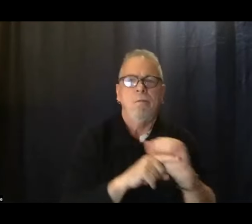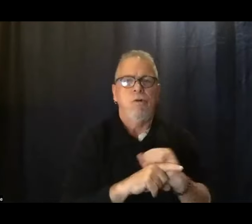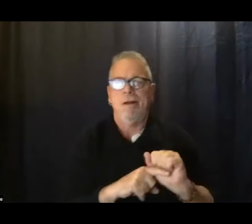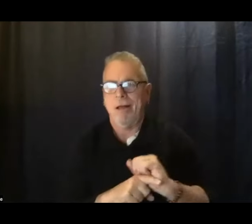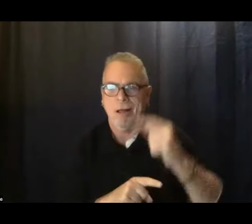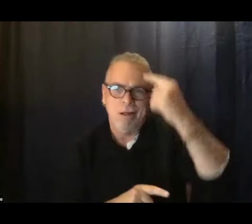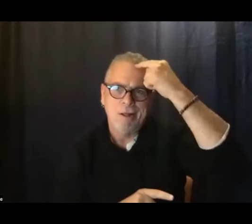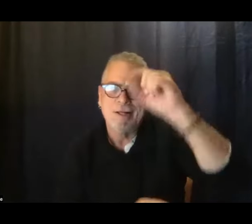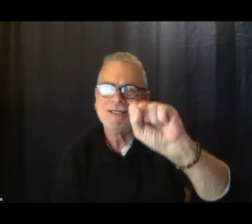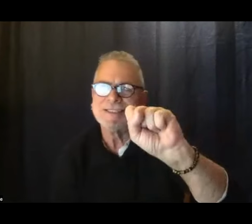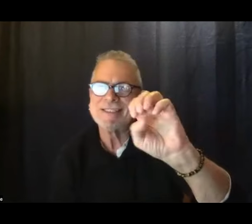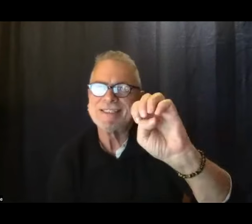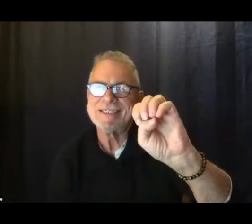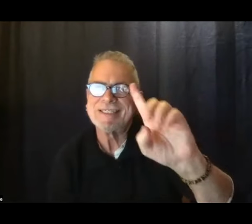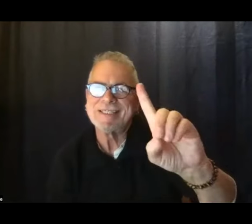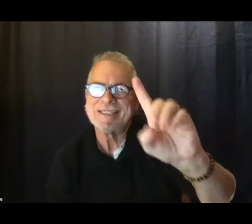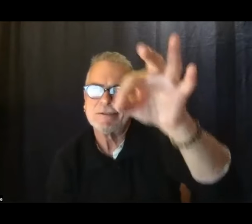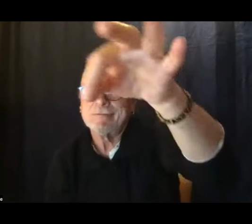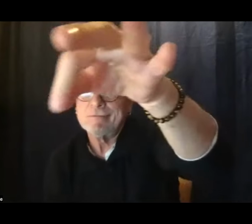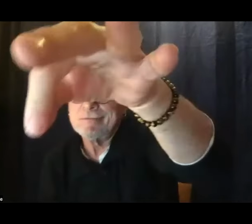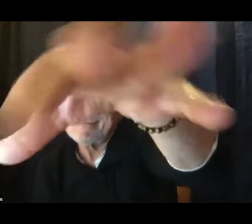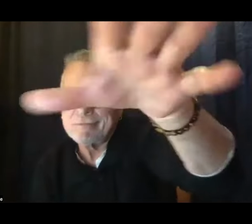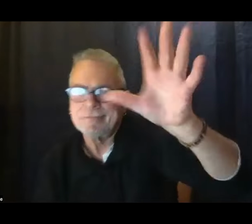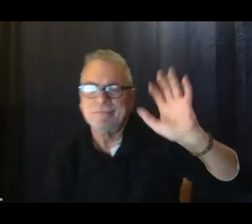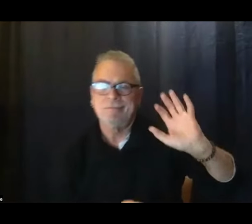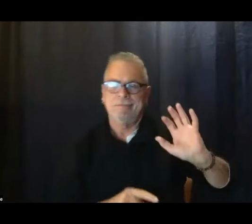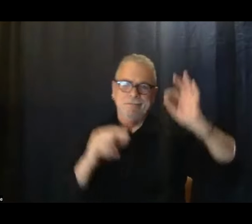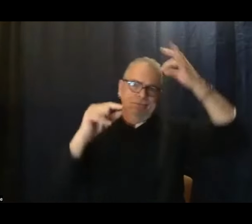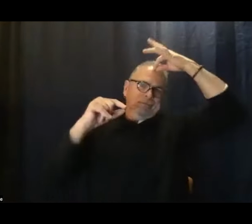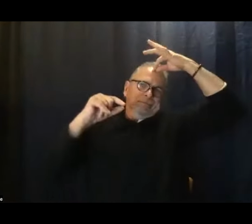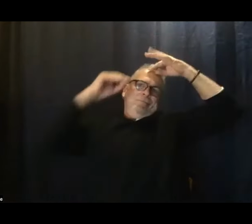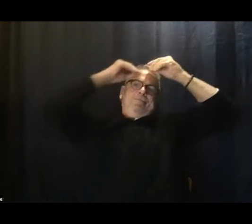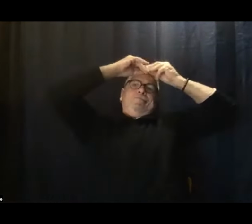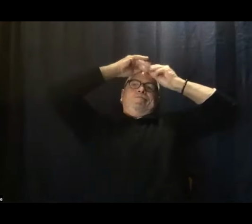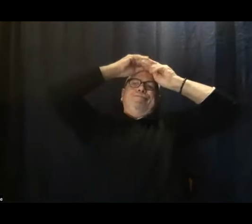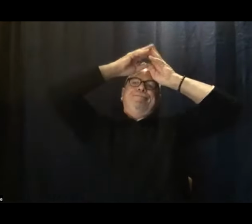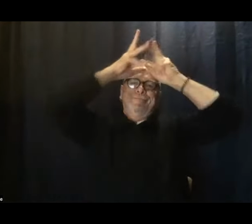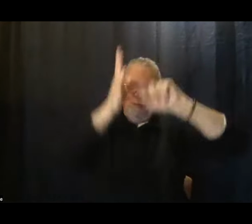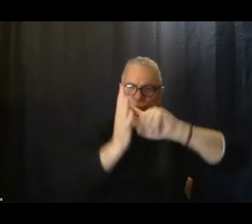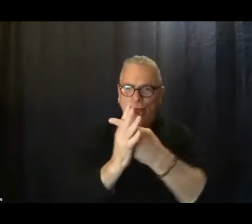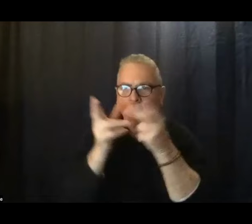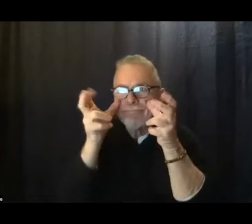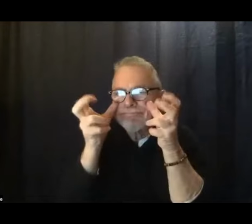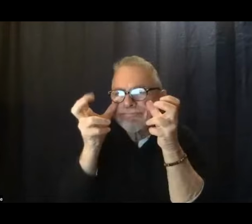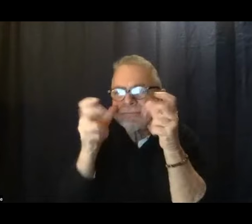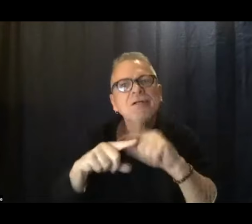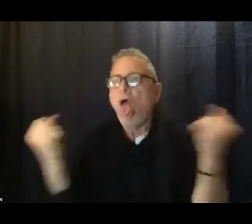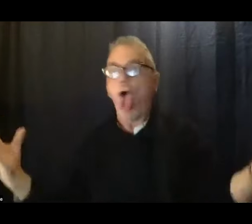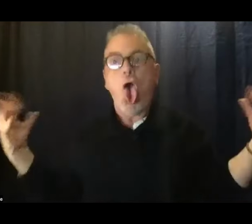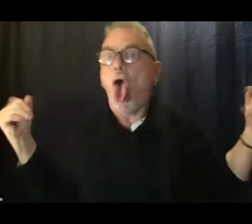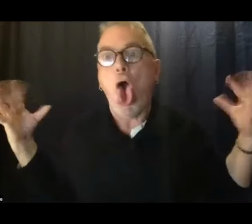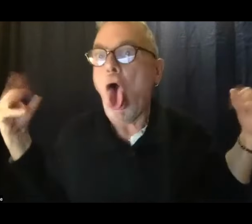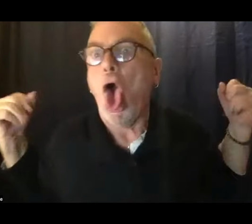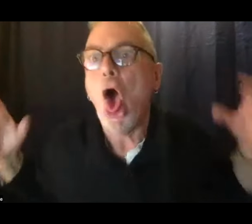element, to really start just as you would any other language. So that's just a little seed that I want to kind of plant, and I'm hoping that it'll